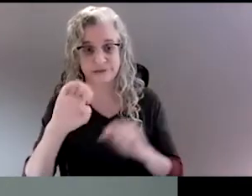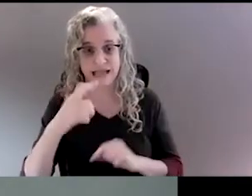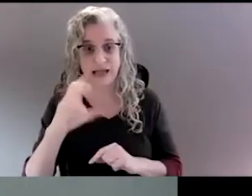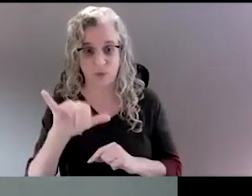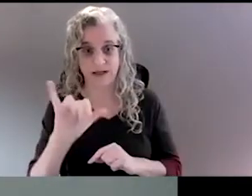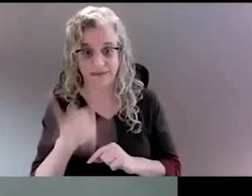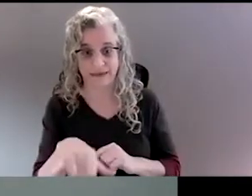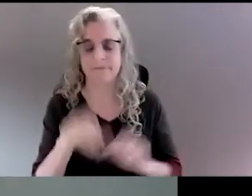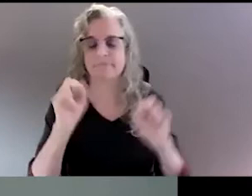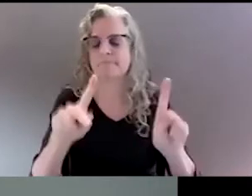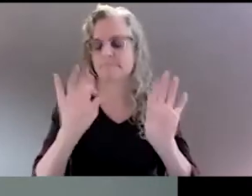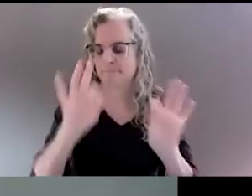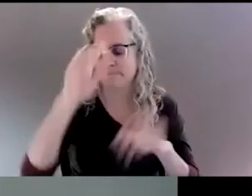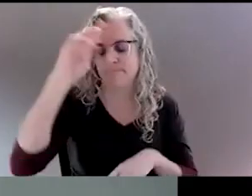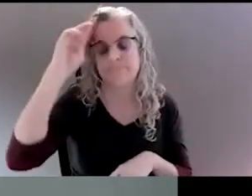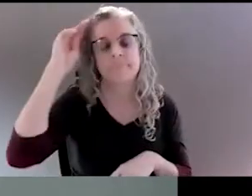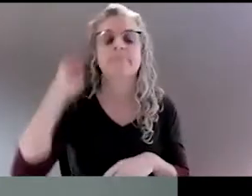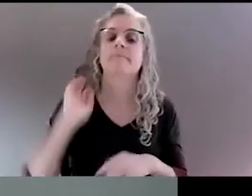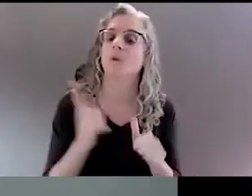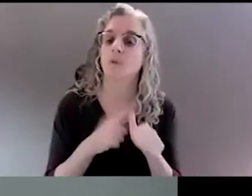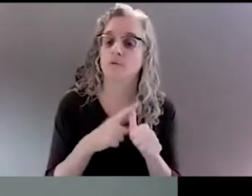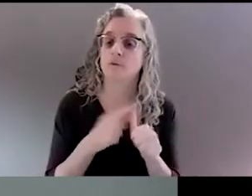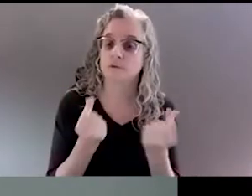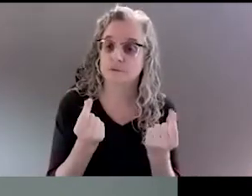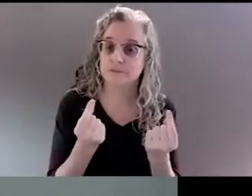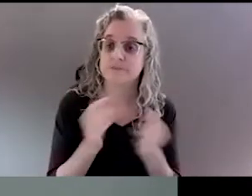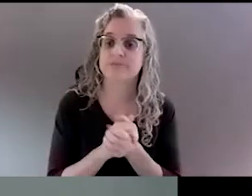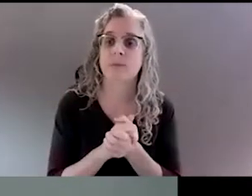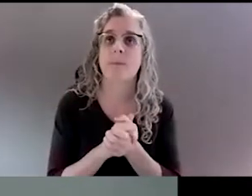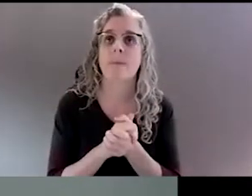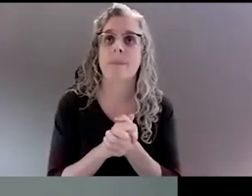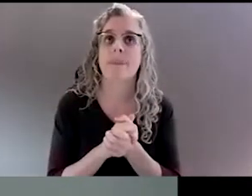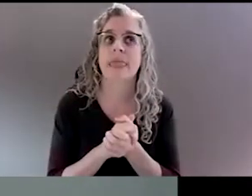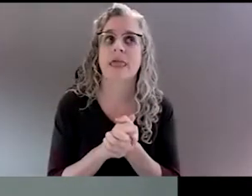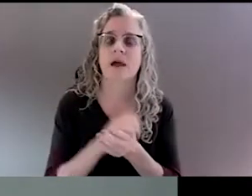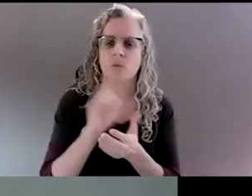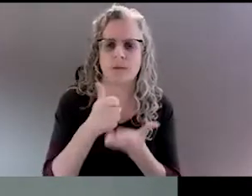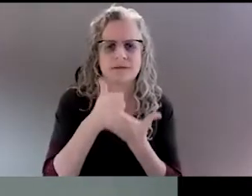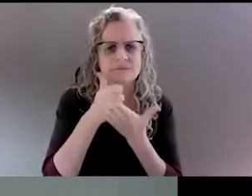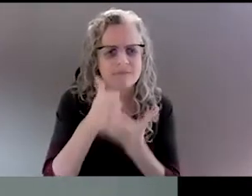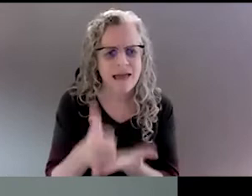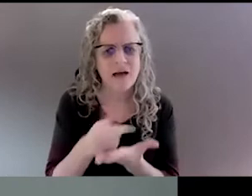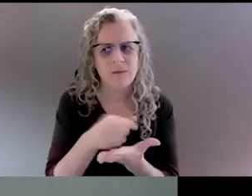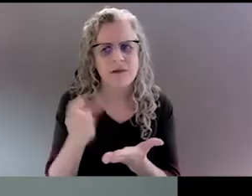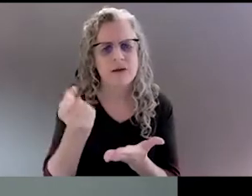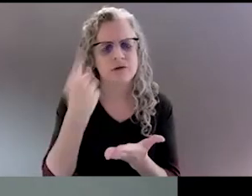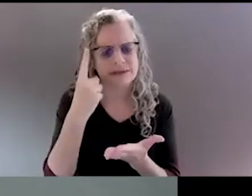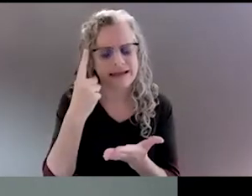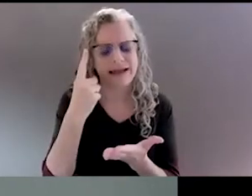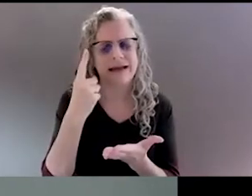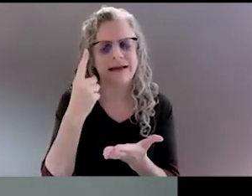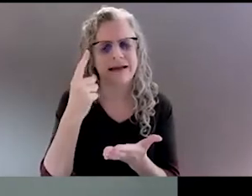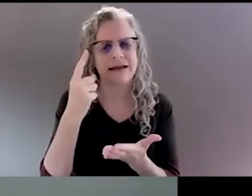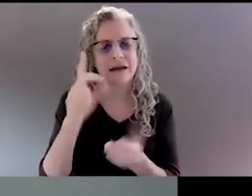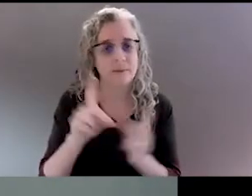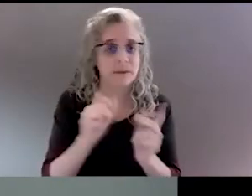with helping them understand, people with disabilities and families and others, the